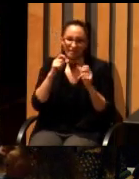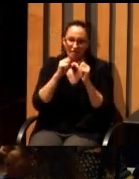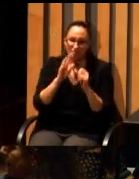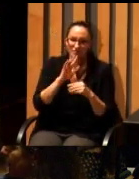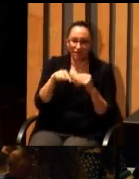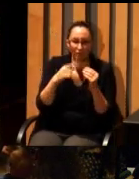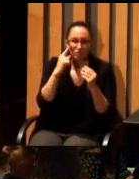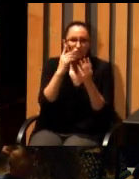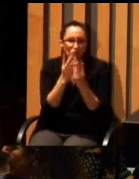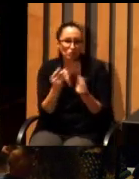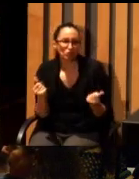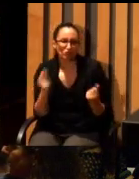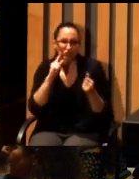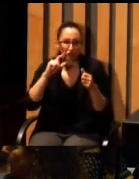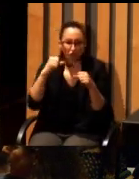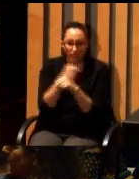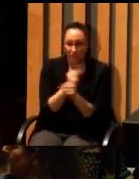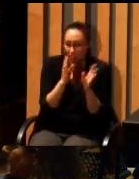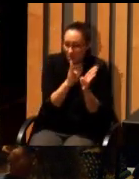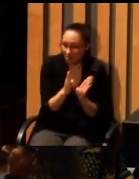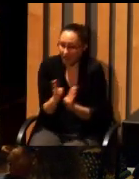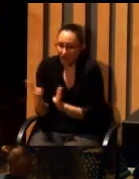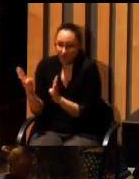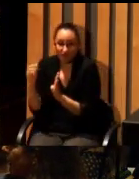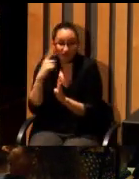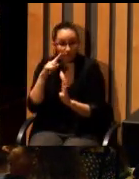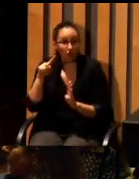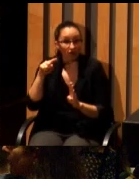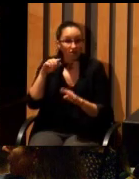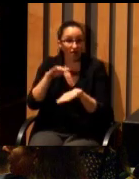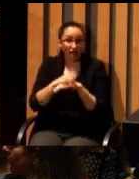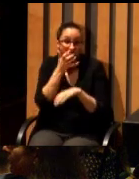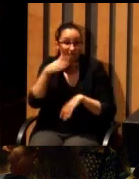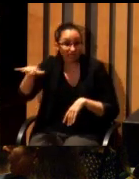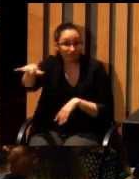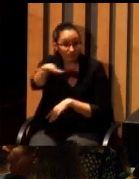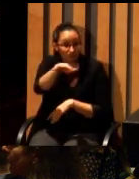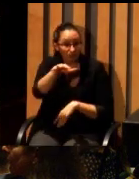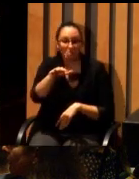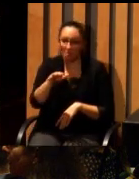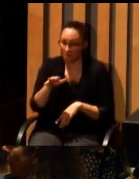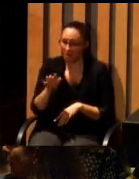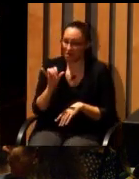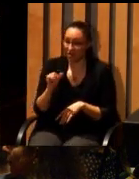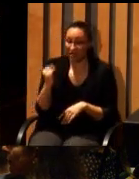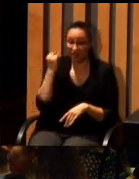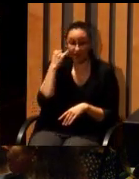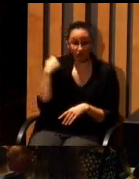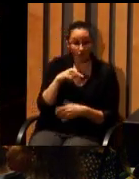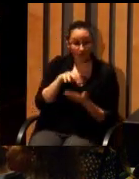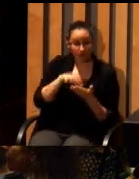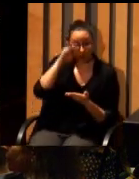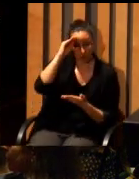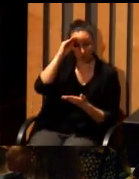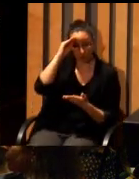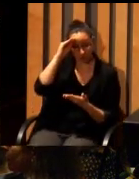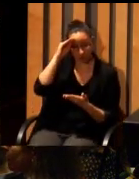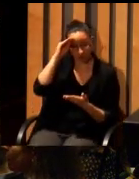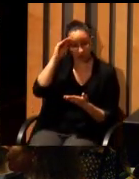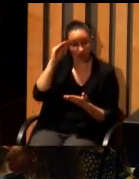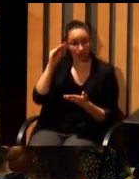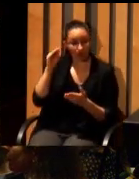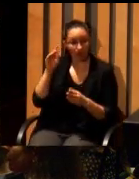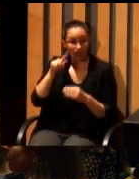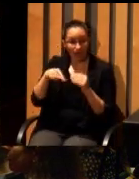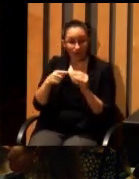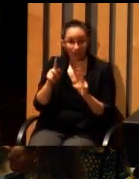in locker rooms and on the field. The more we learn about the people that genocide was committed